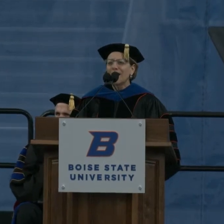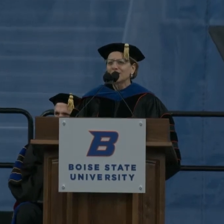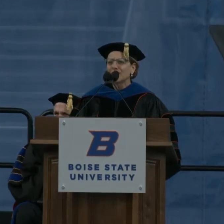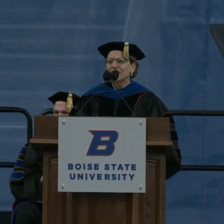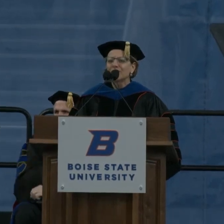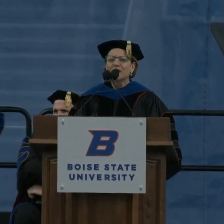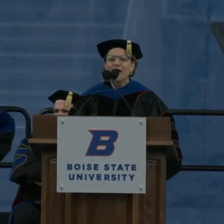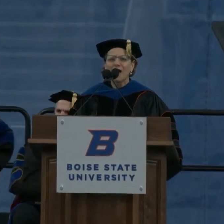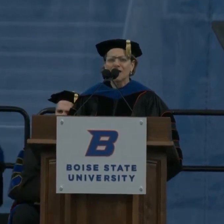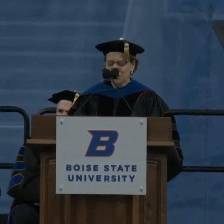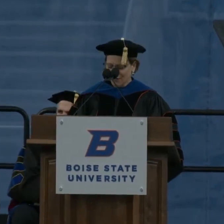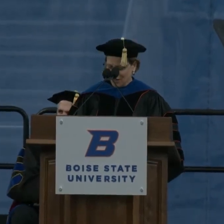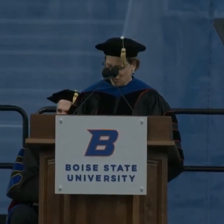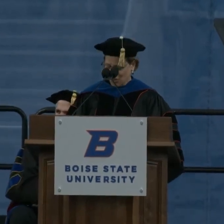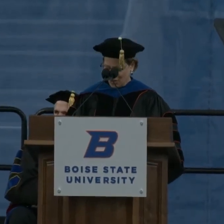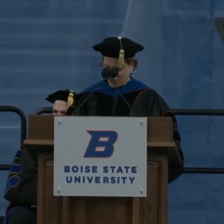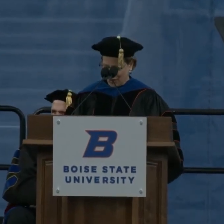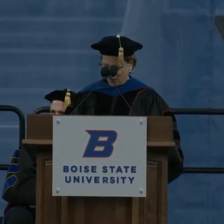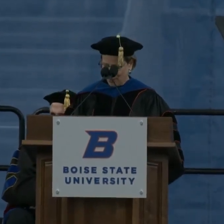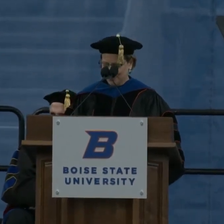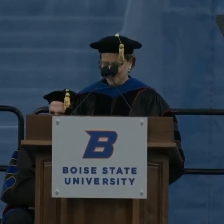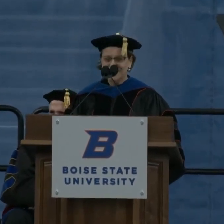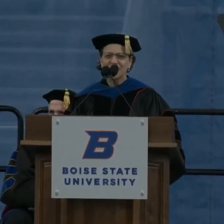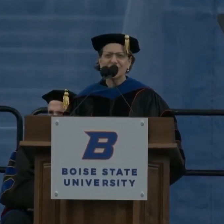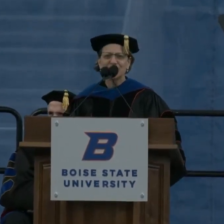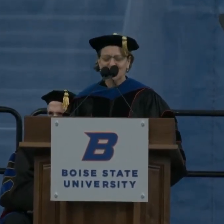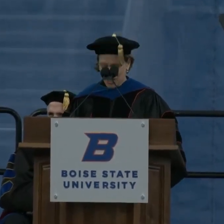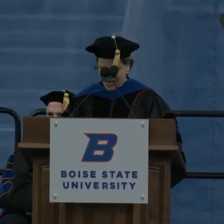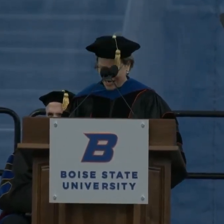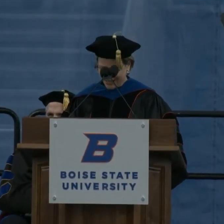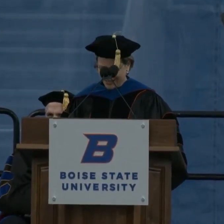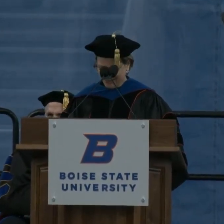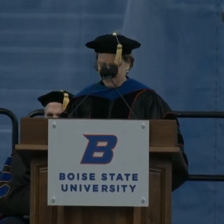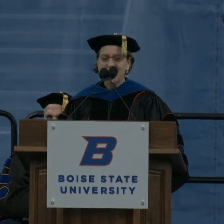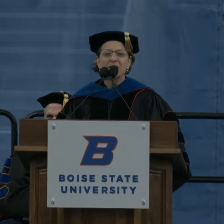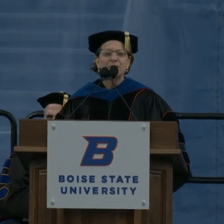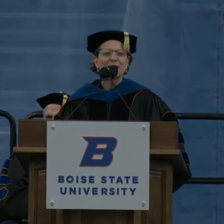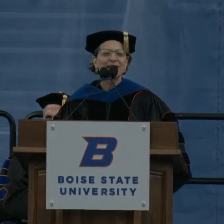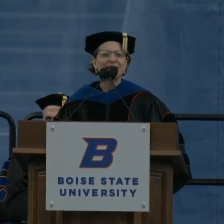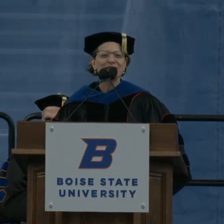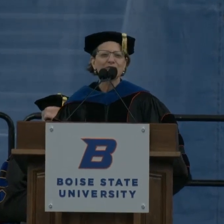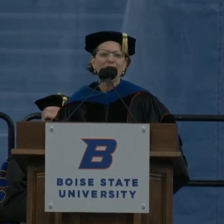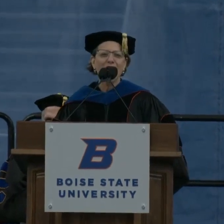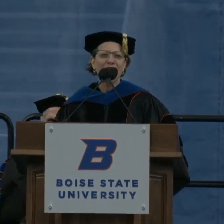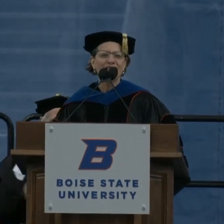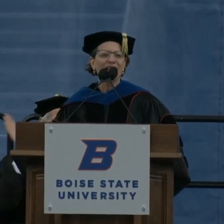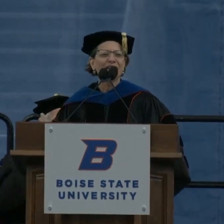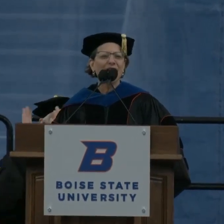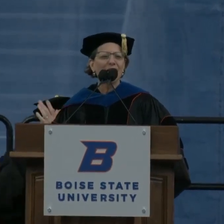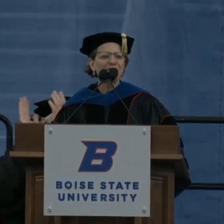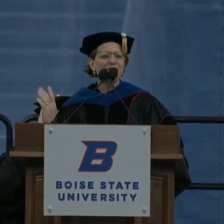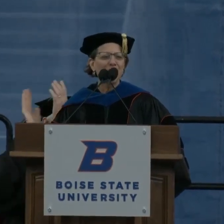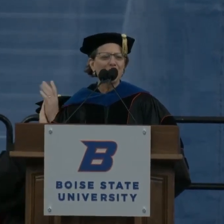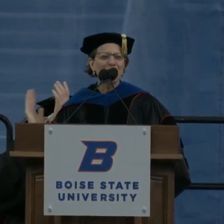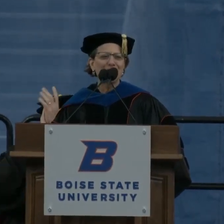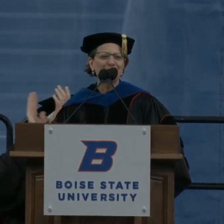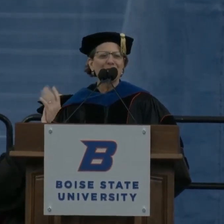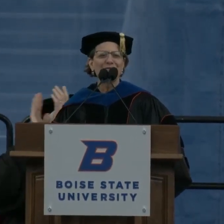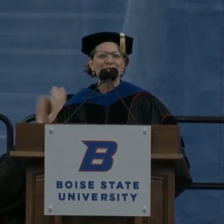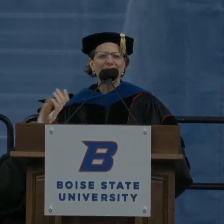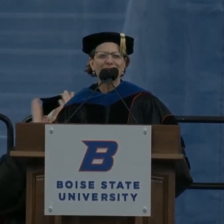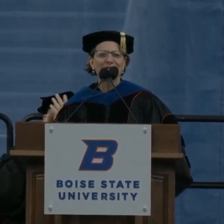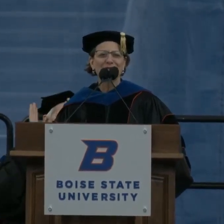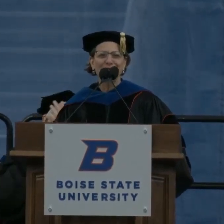Will the graduates of the College of Engineering who are receiving degrees please rise and come